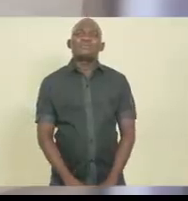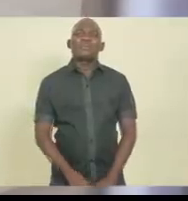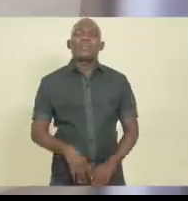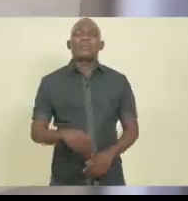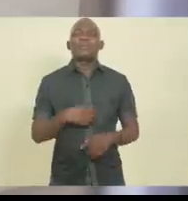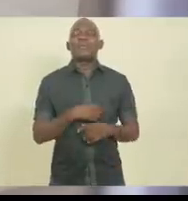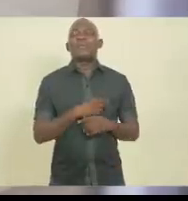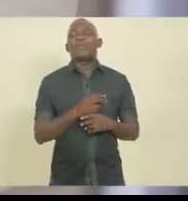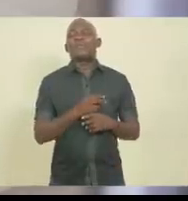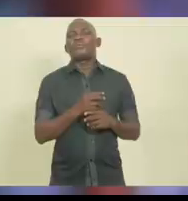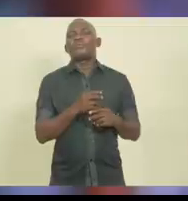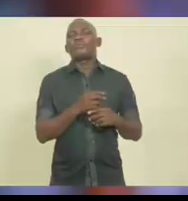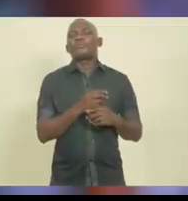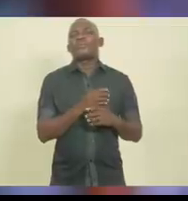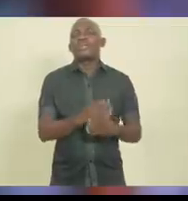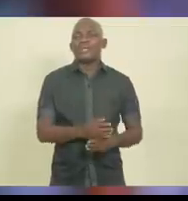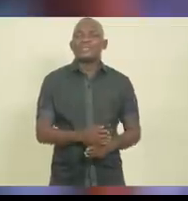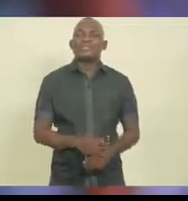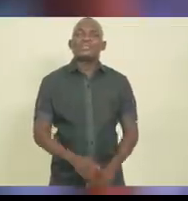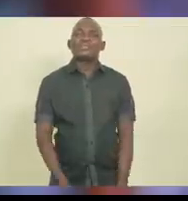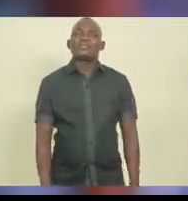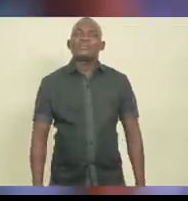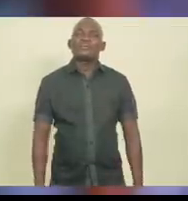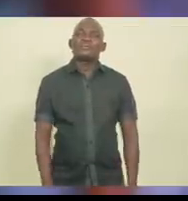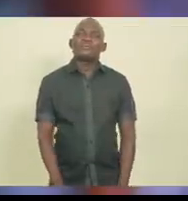that I've been treating you the way I have.